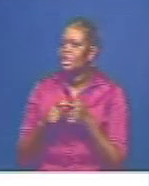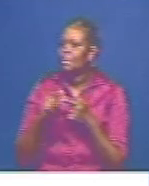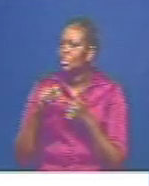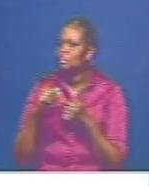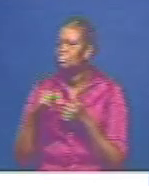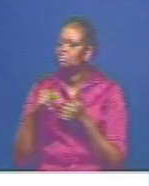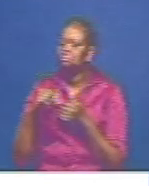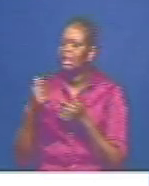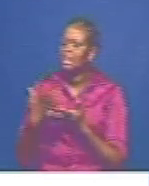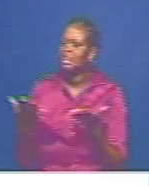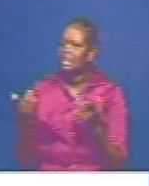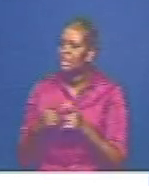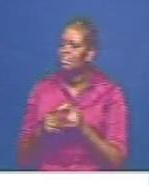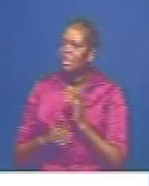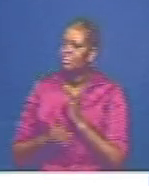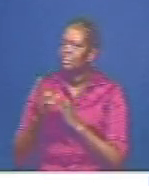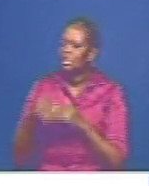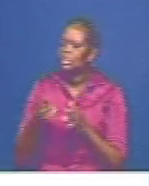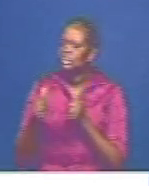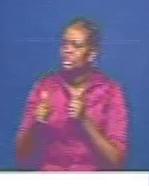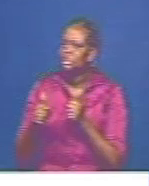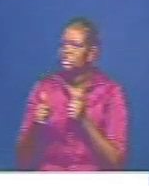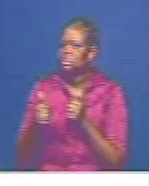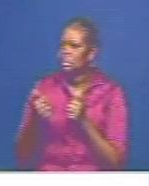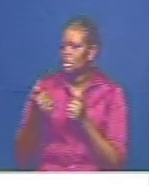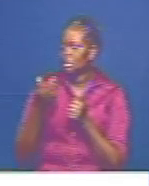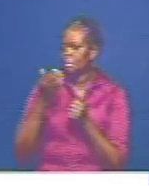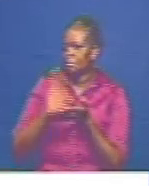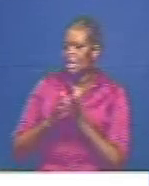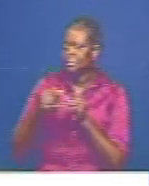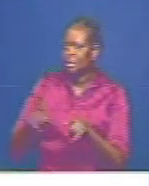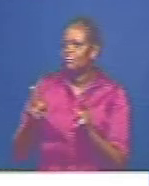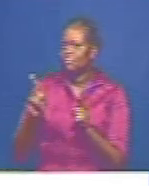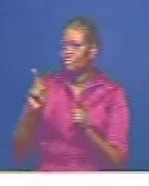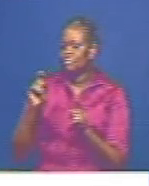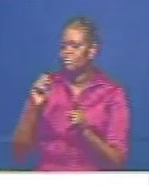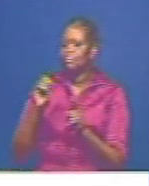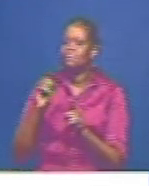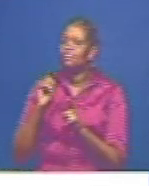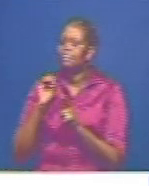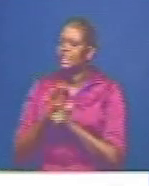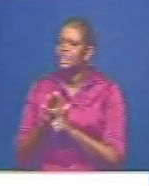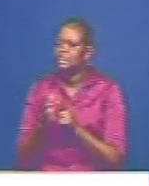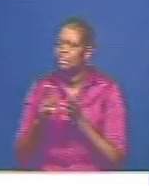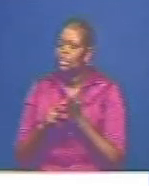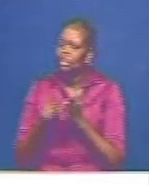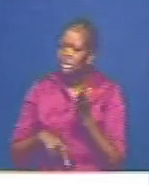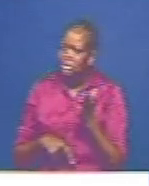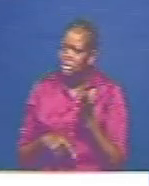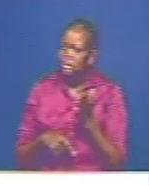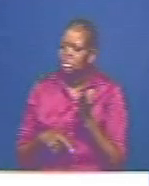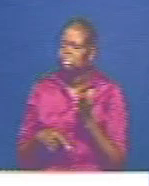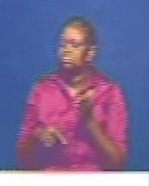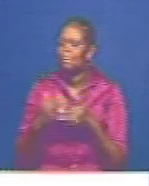than just talent. So I developed a model called Kuwa Mwenyewe Mentorship. Mm-hmm. And this Kuwa Mwenyewe Mentorship is about building your personal competency, mm-hmm.